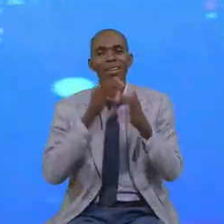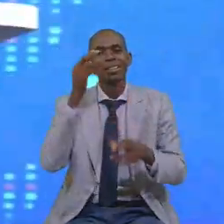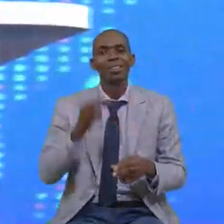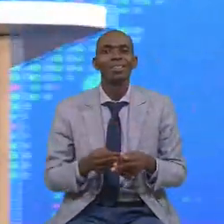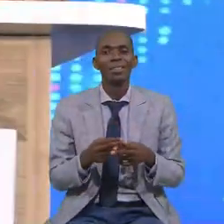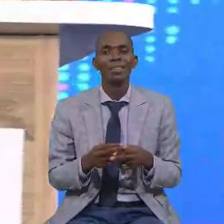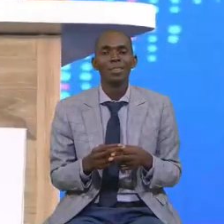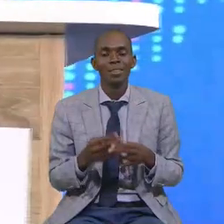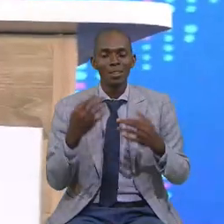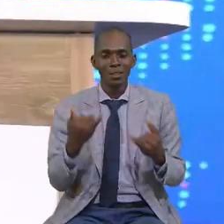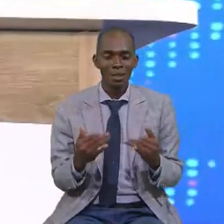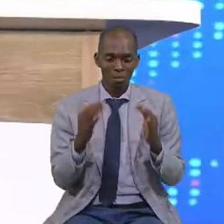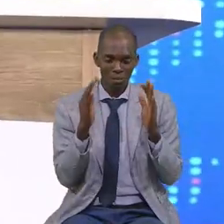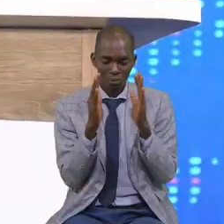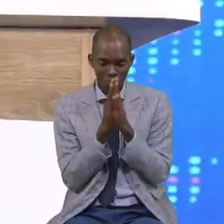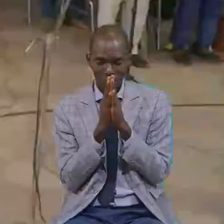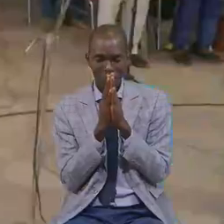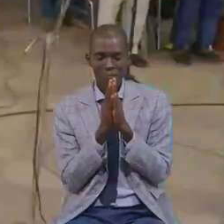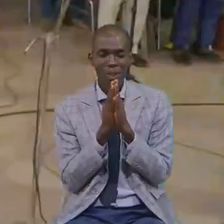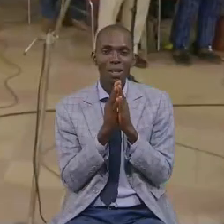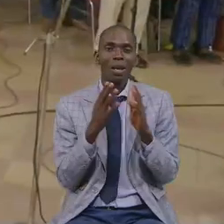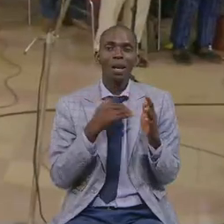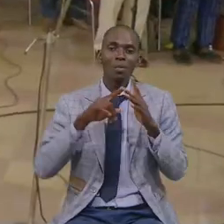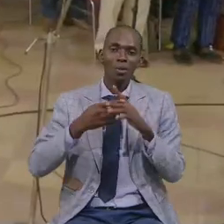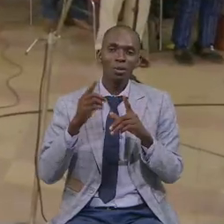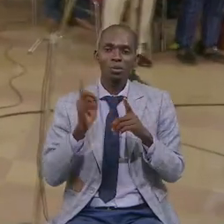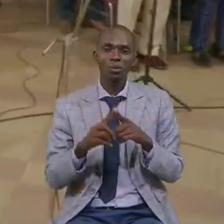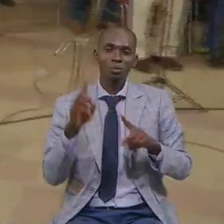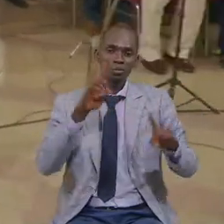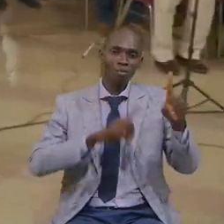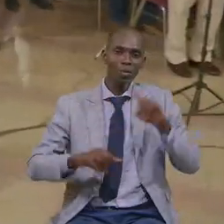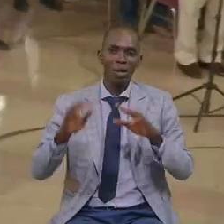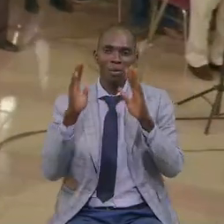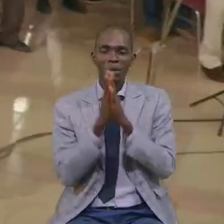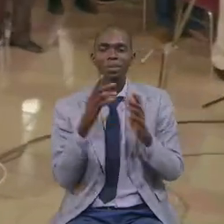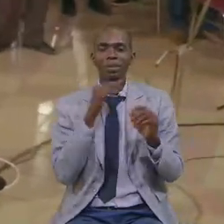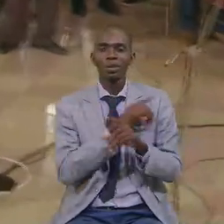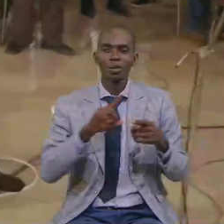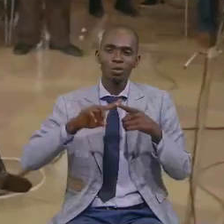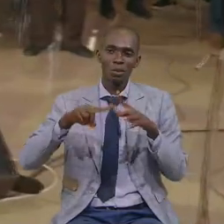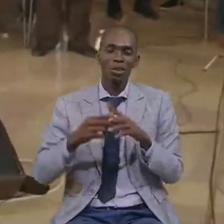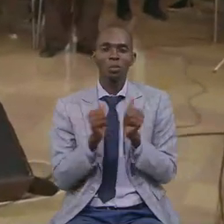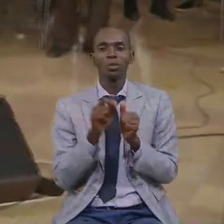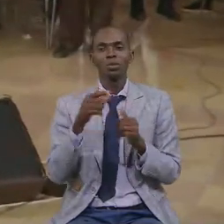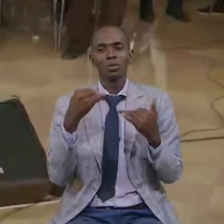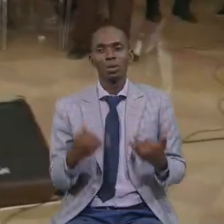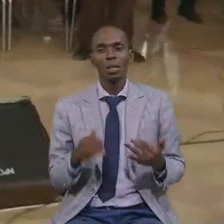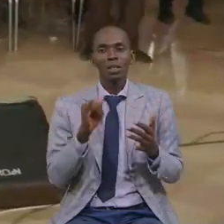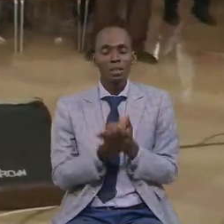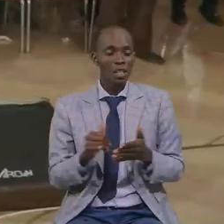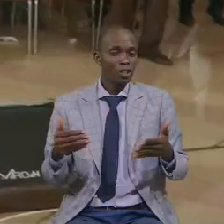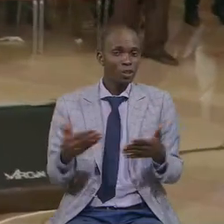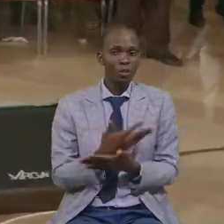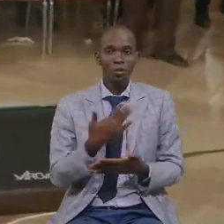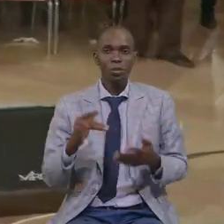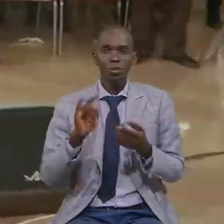Close your eyes, open your mouth, and allow that thing to begin right now. That new scene to